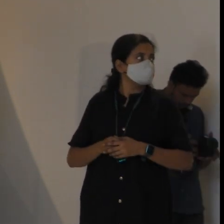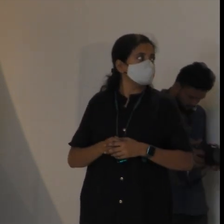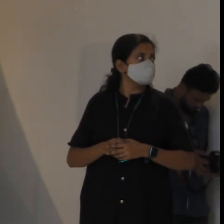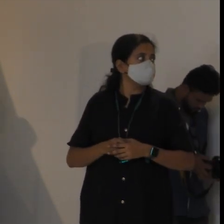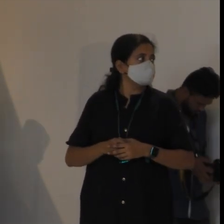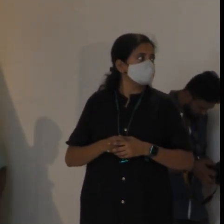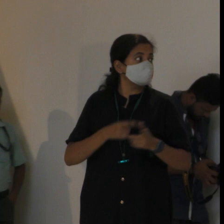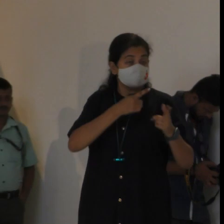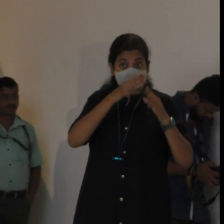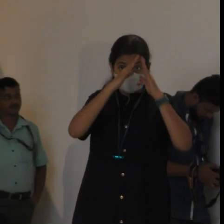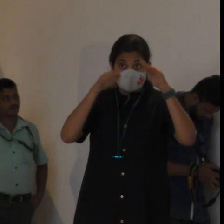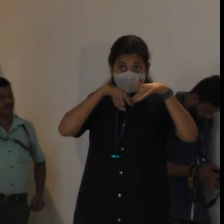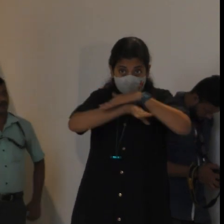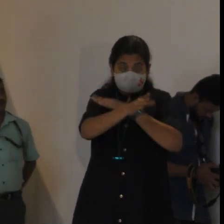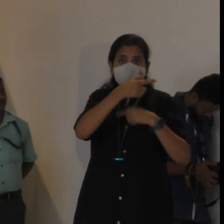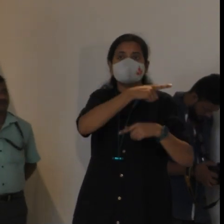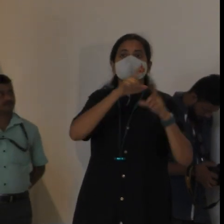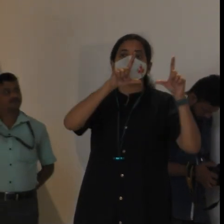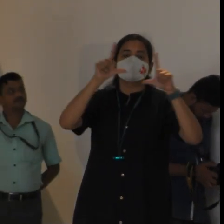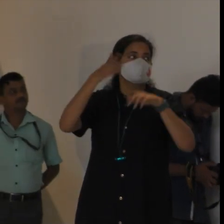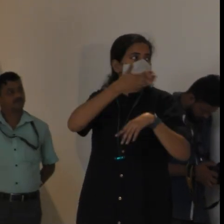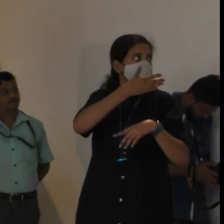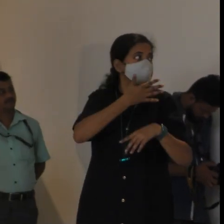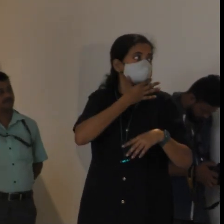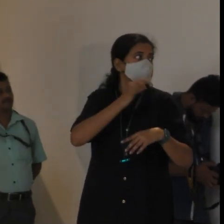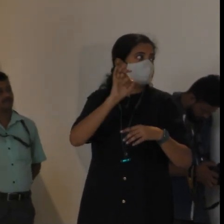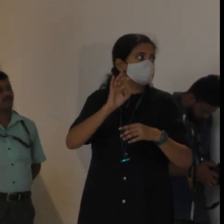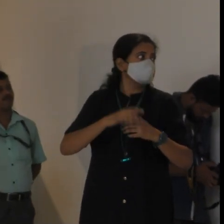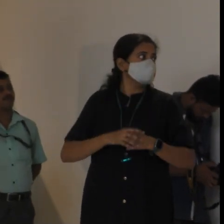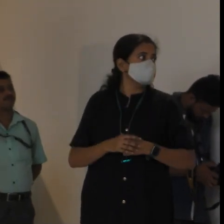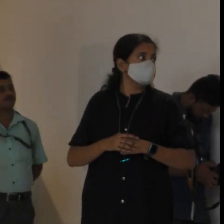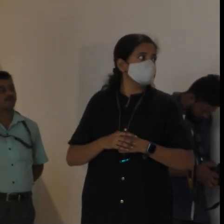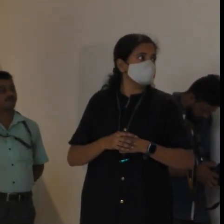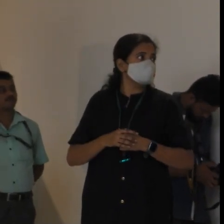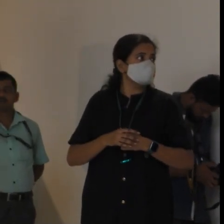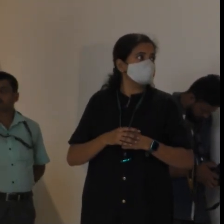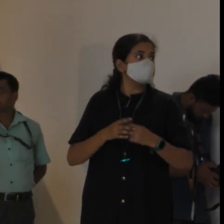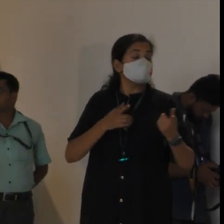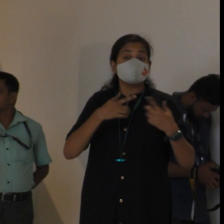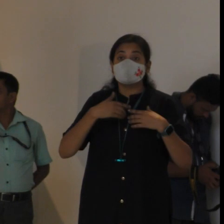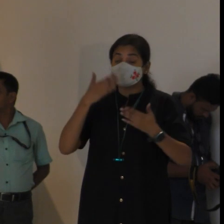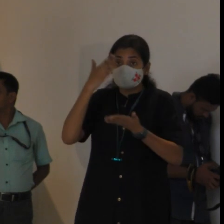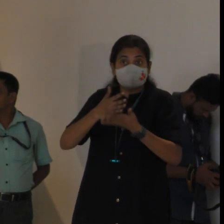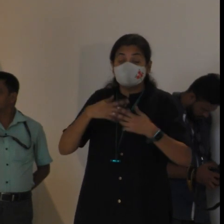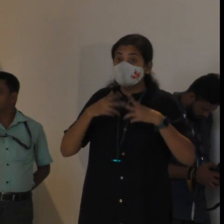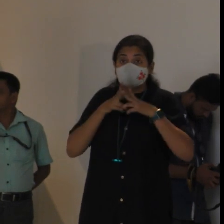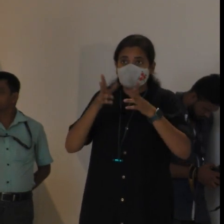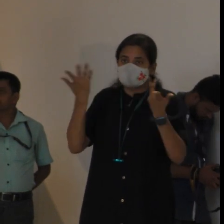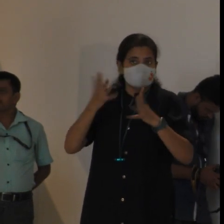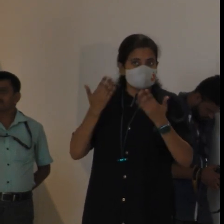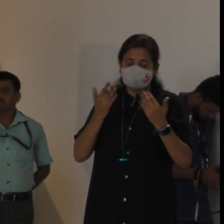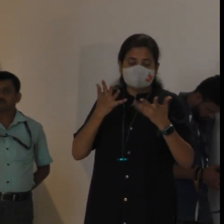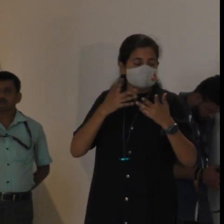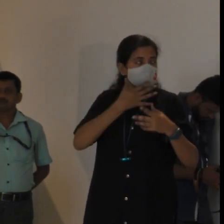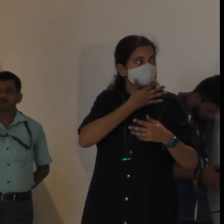This is the view from inside the convent. Now this is inside the museum, and it's a very, very fascinating museum. I cannot stop talking about how fascinated I am by this